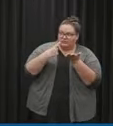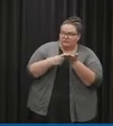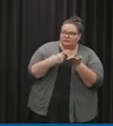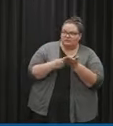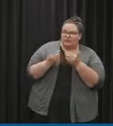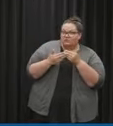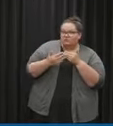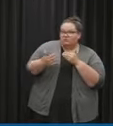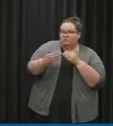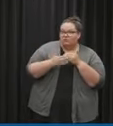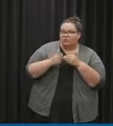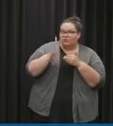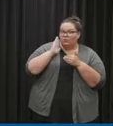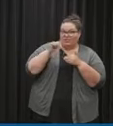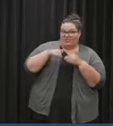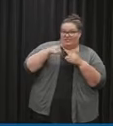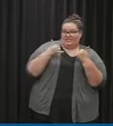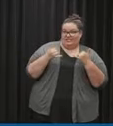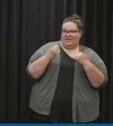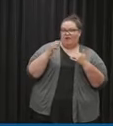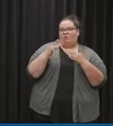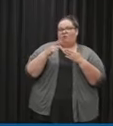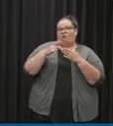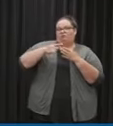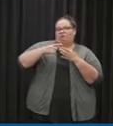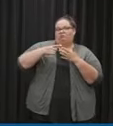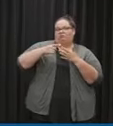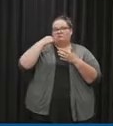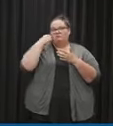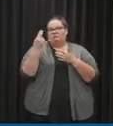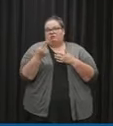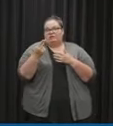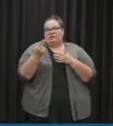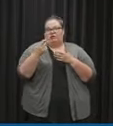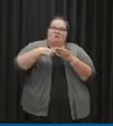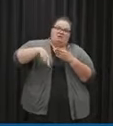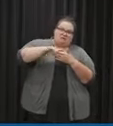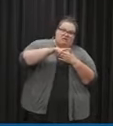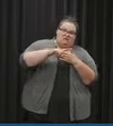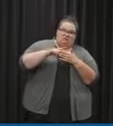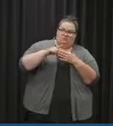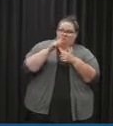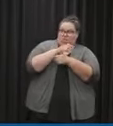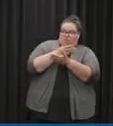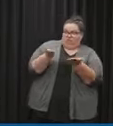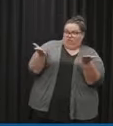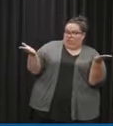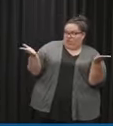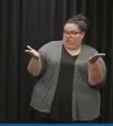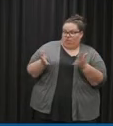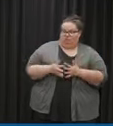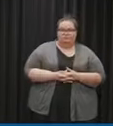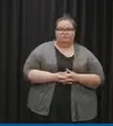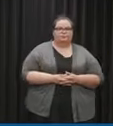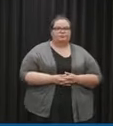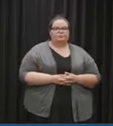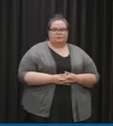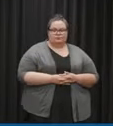addressed in this part of the update or whether that's something that's still sort of being decided. Anybody can answer that. Go right ahead.